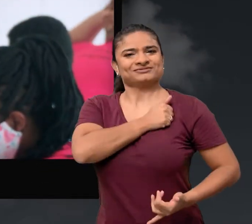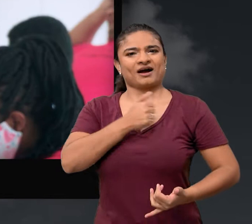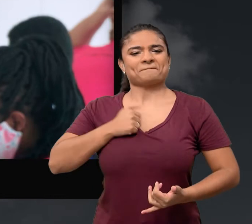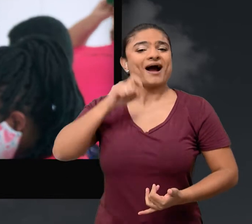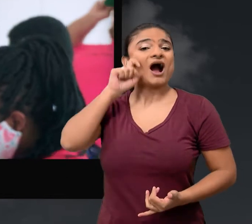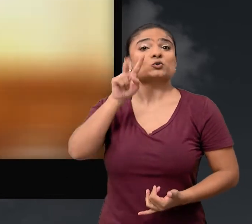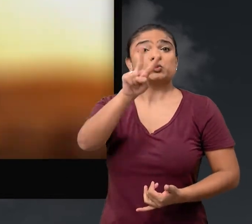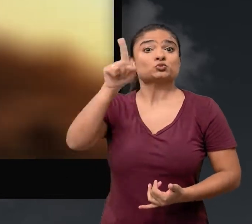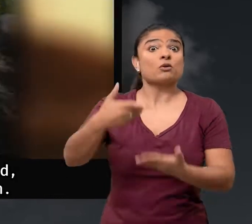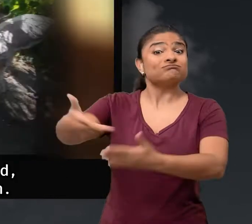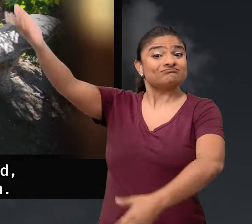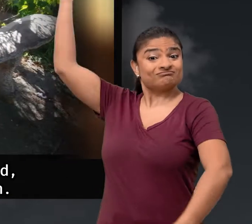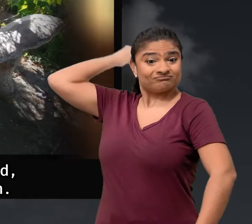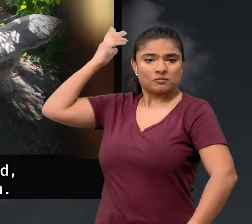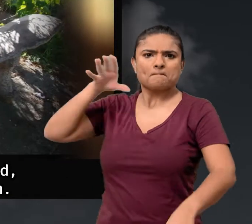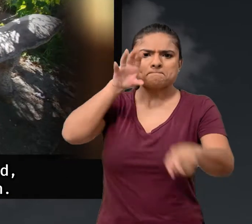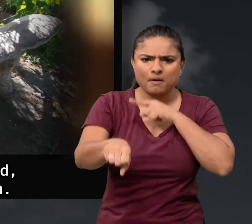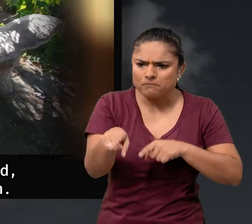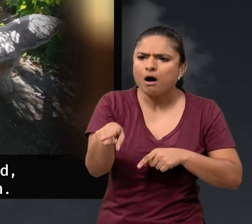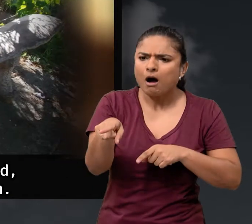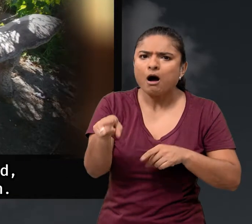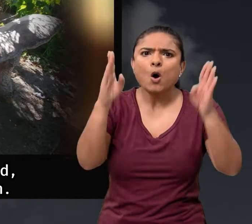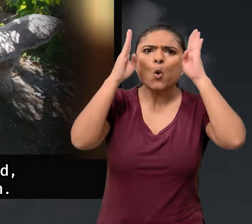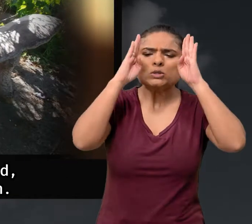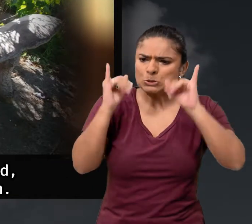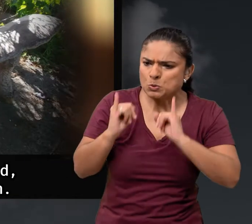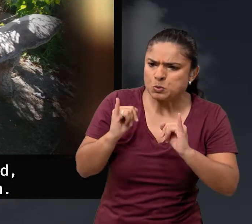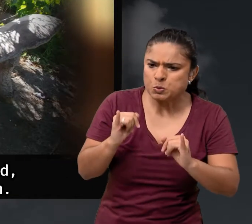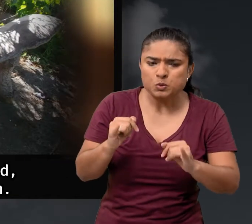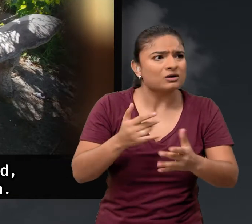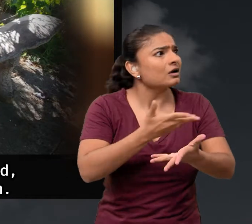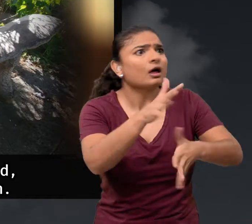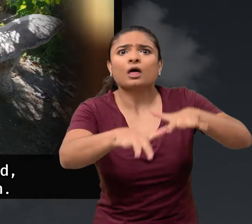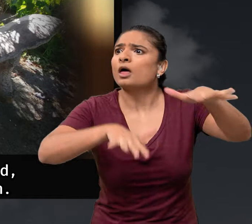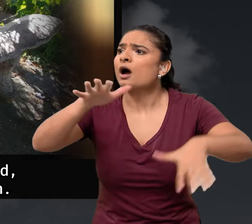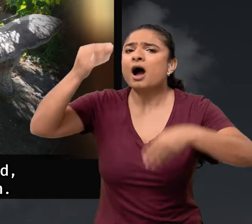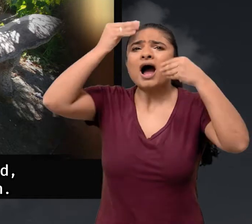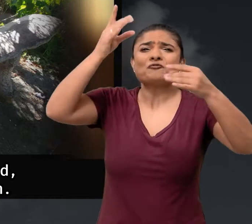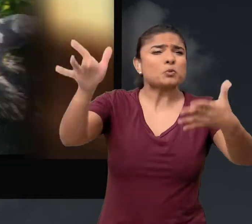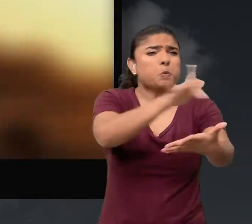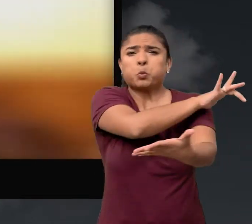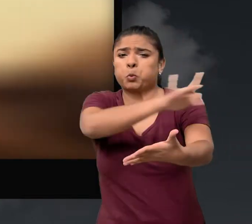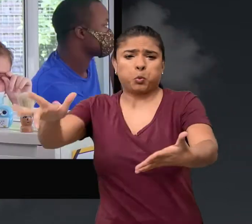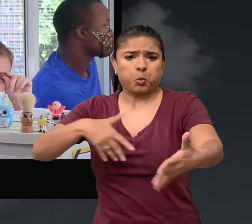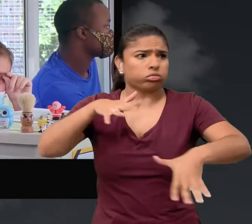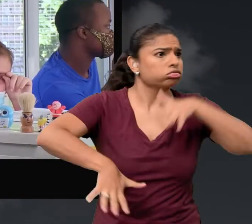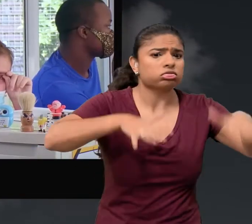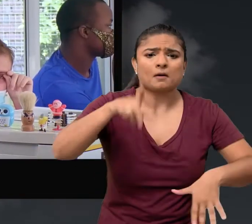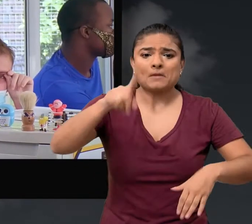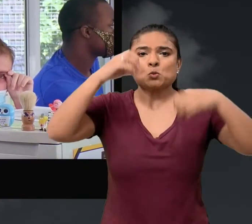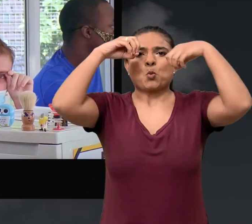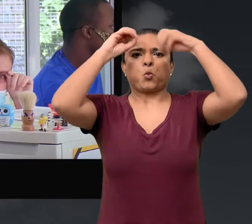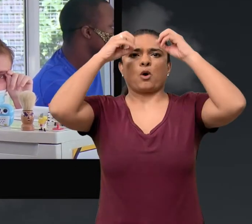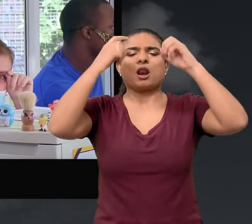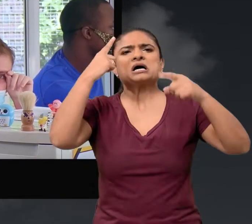now 21 years old, and back then when he was diagnosed, there was absolutely nothing. And if you had to